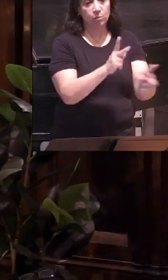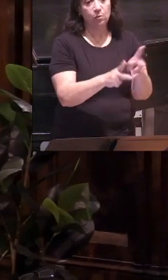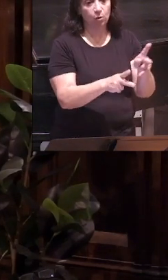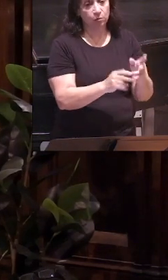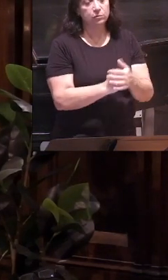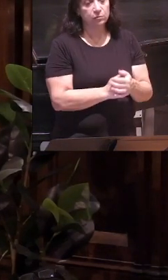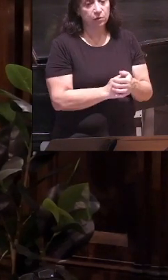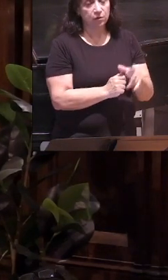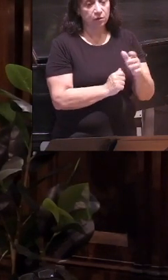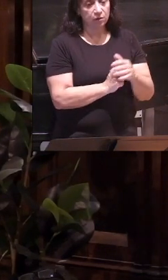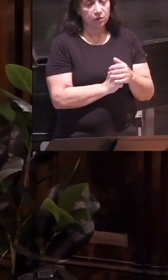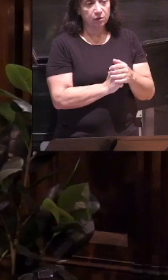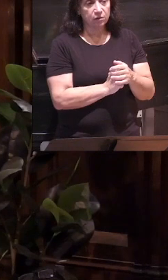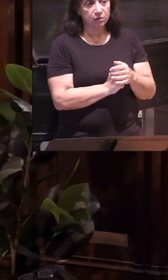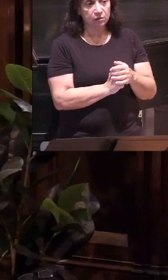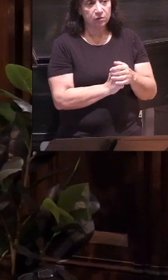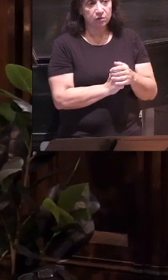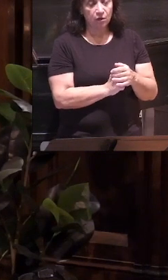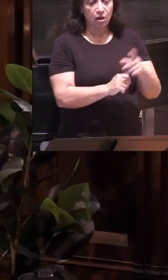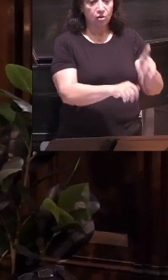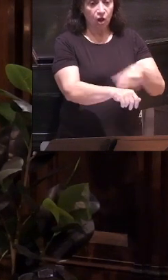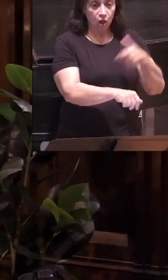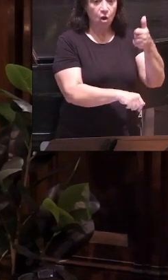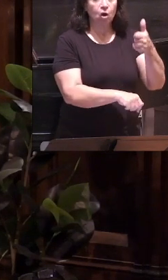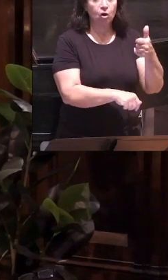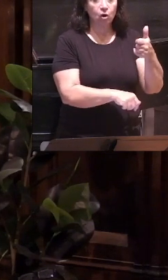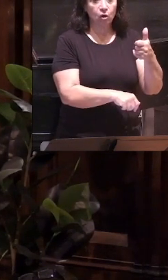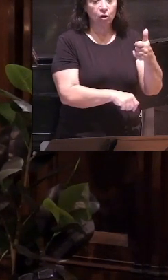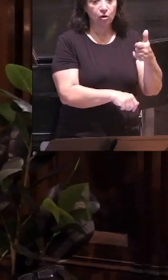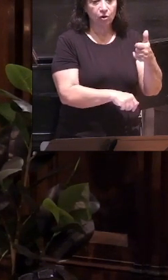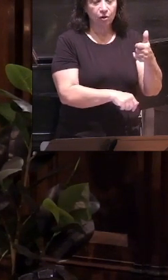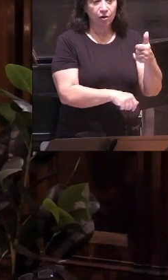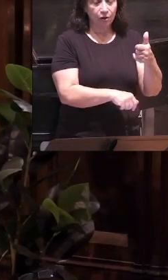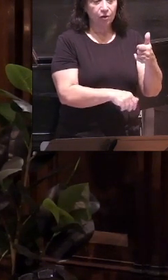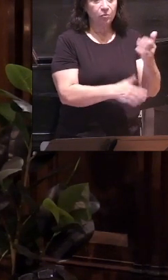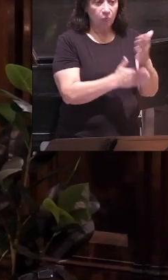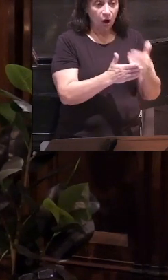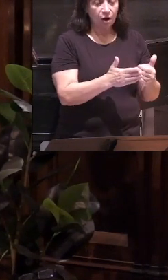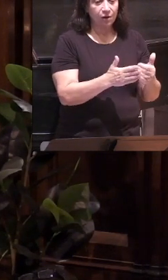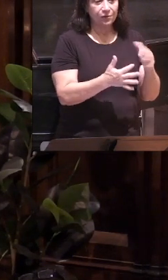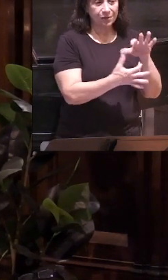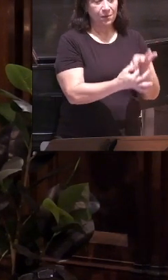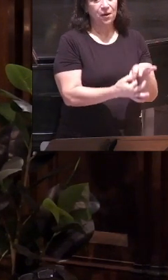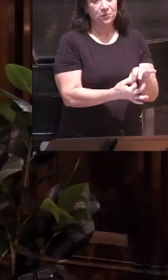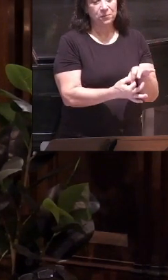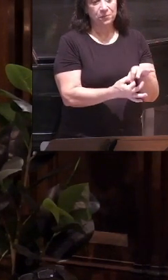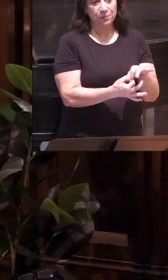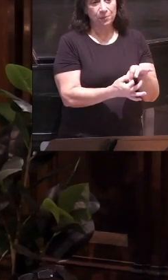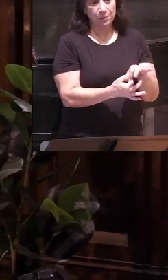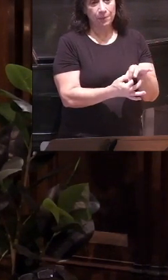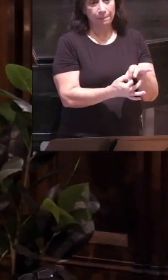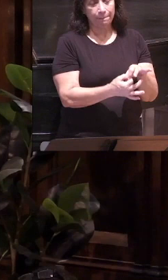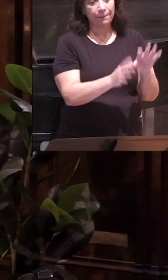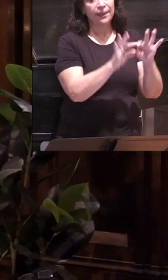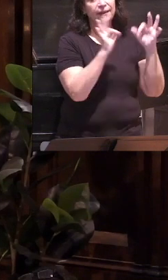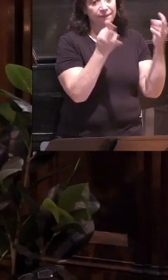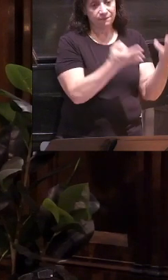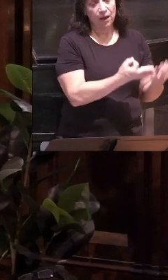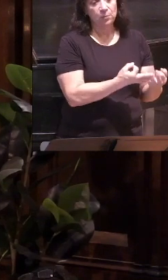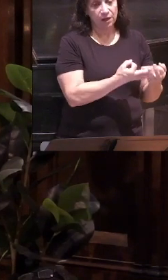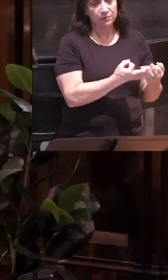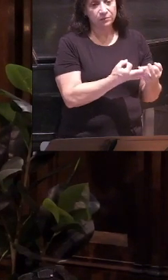people. The longer part was about his